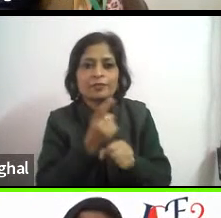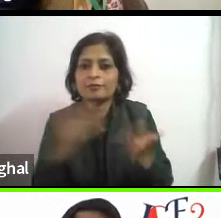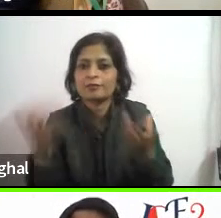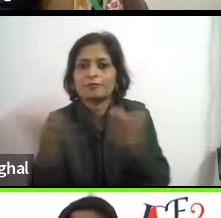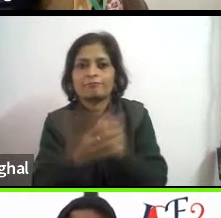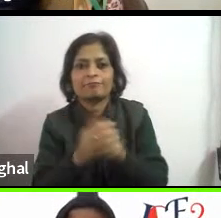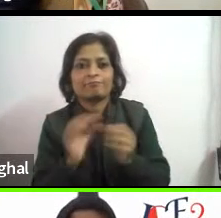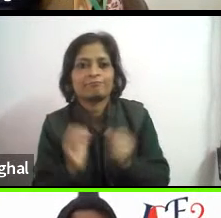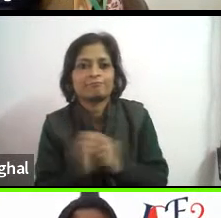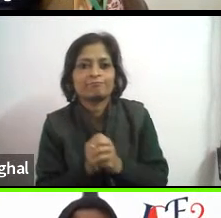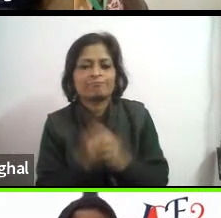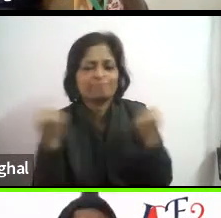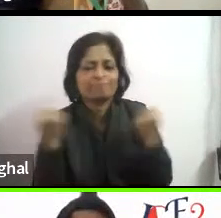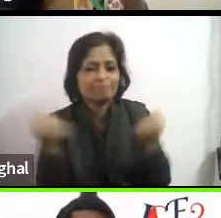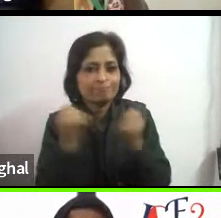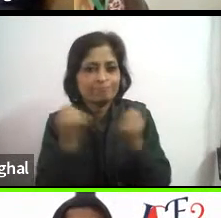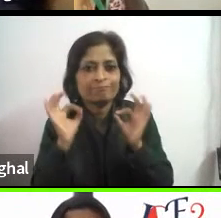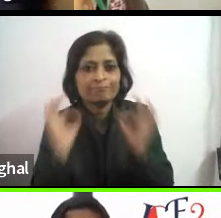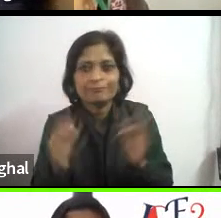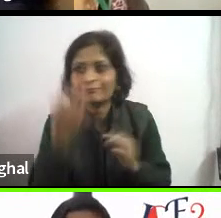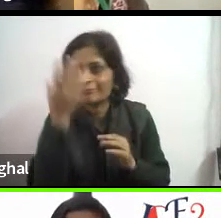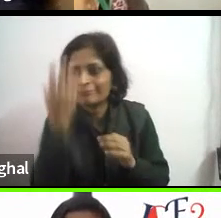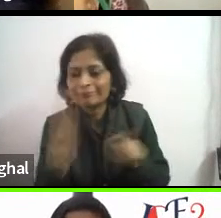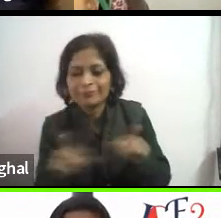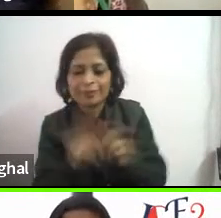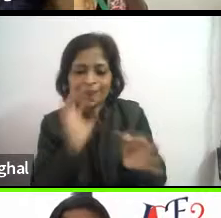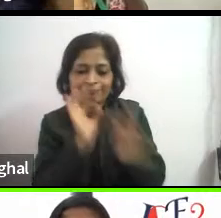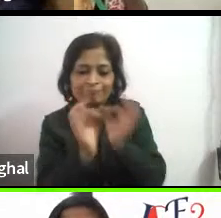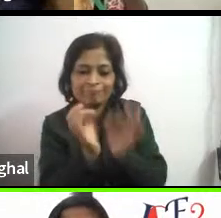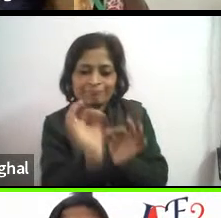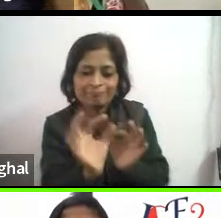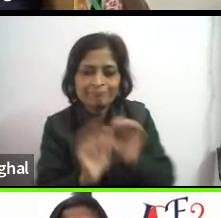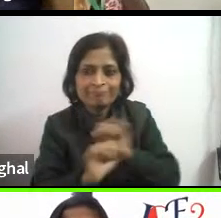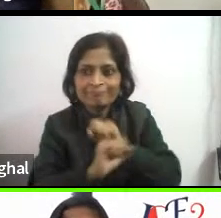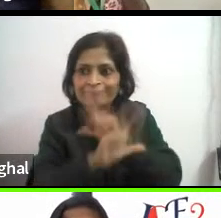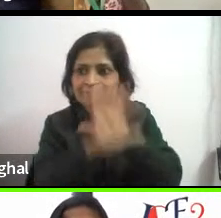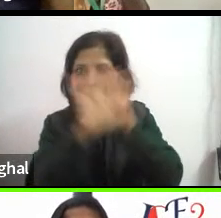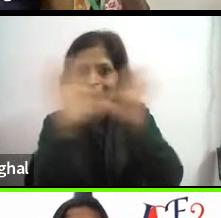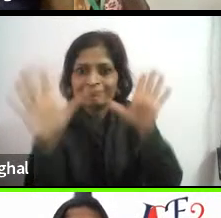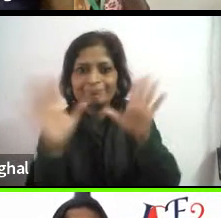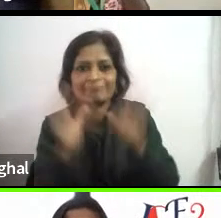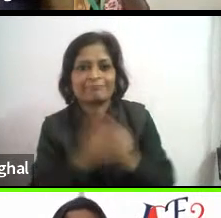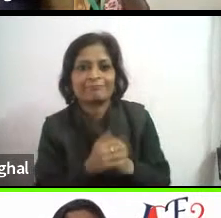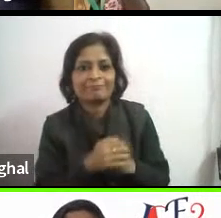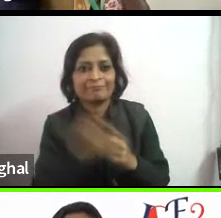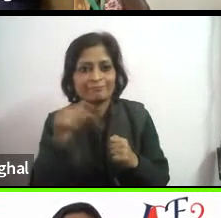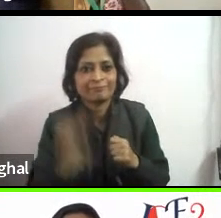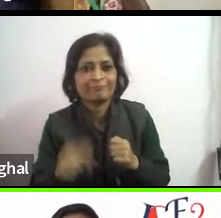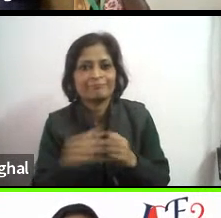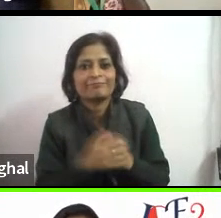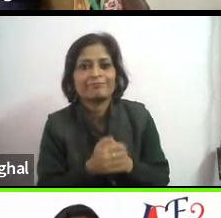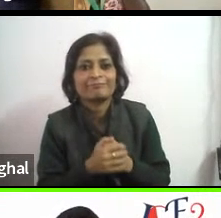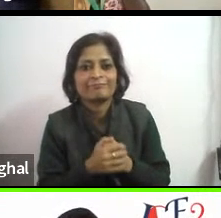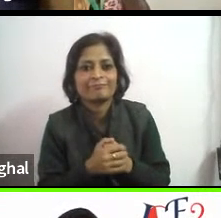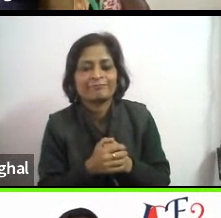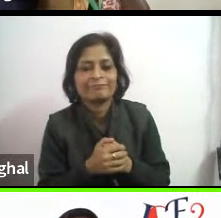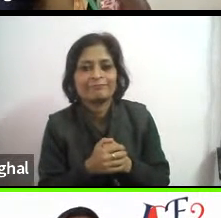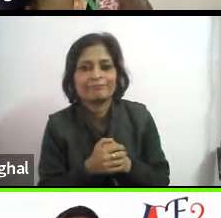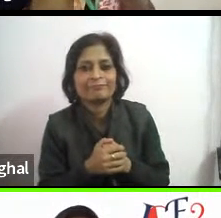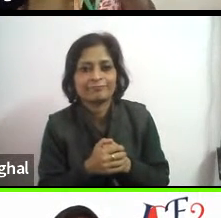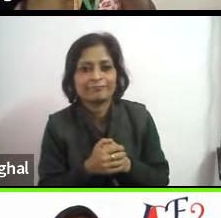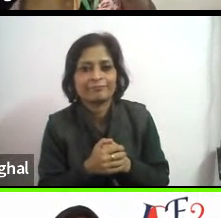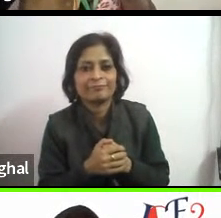burnt their midnight oil as usual. I again would love to, extend